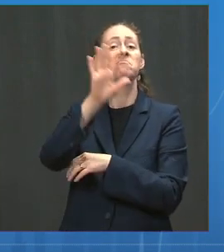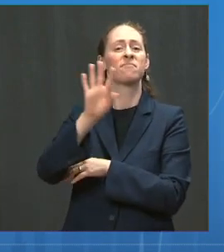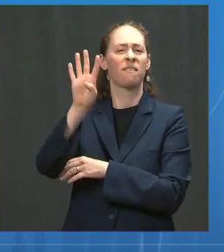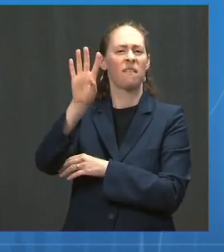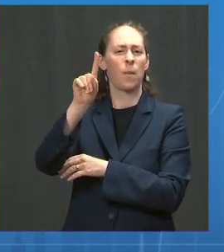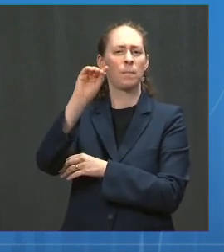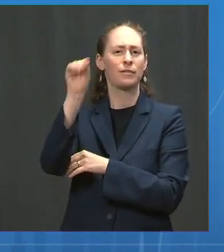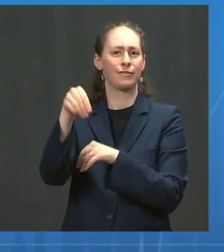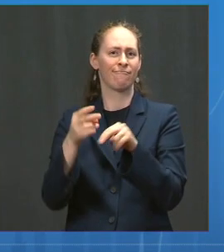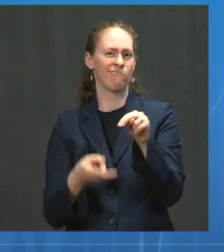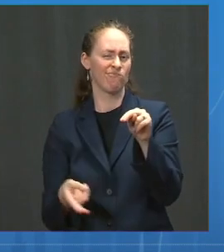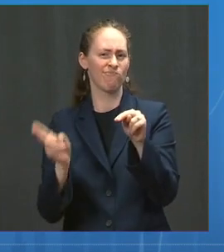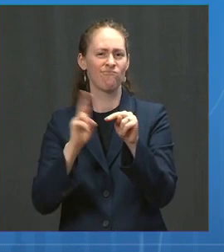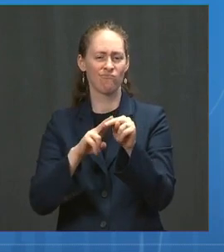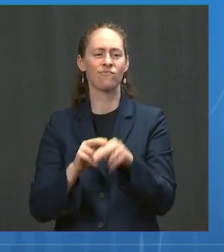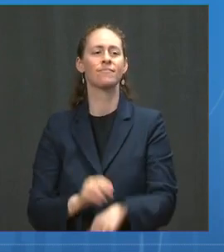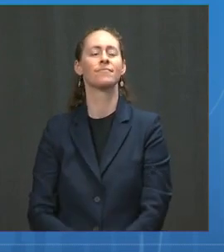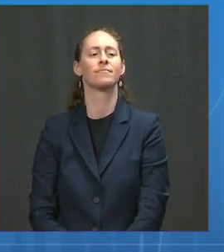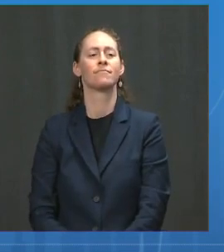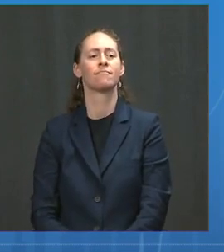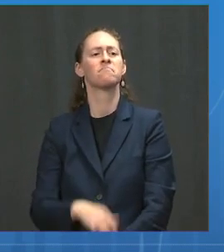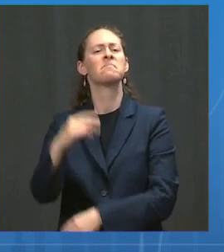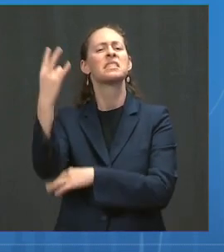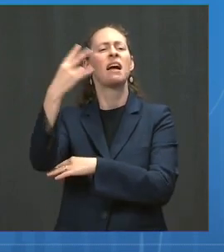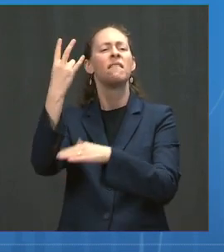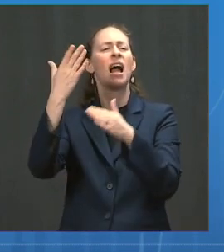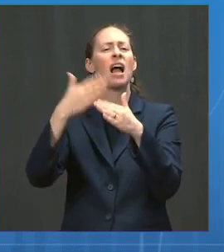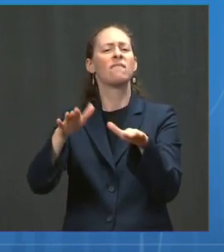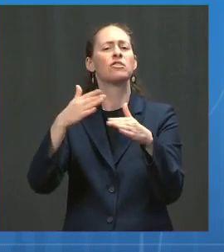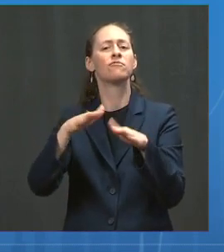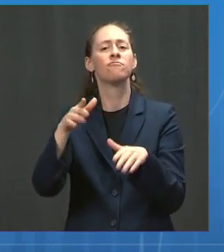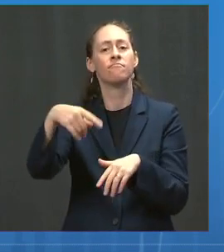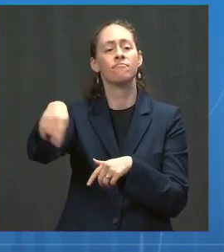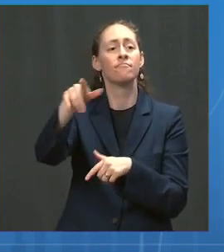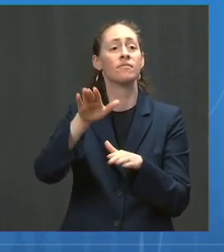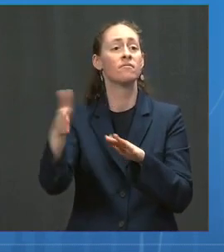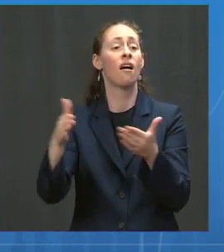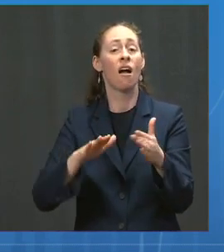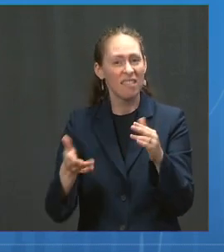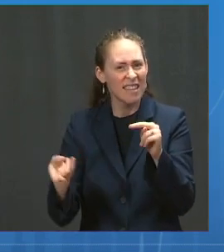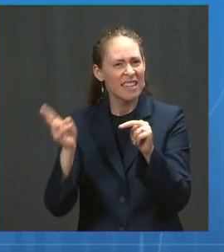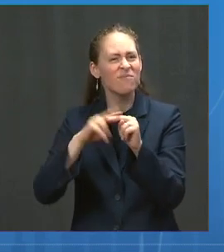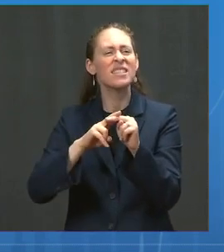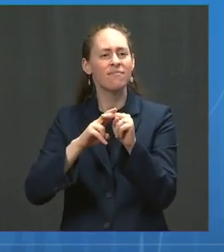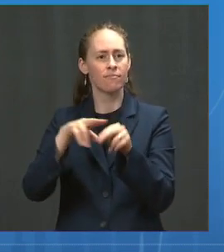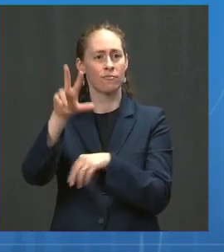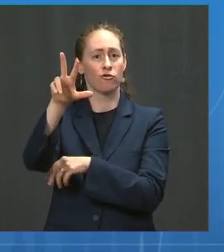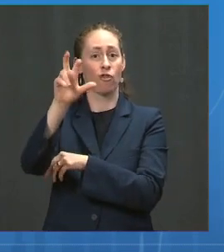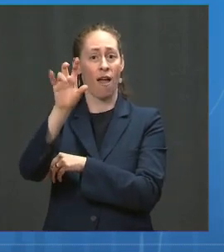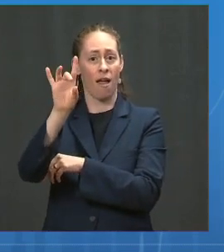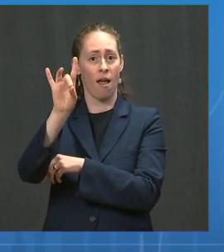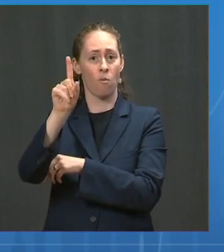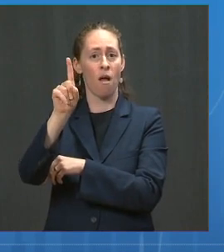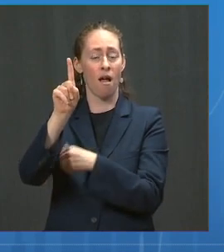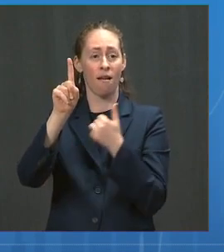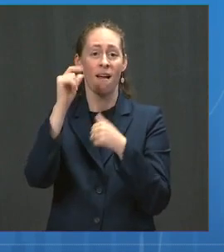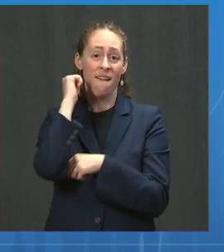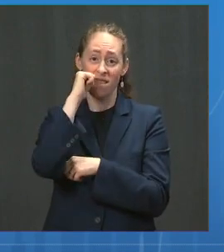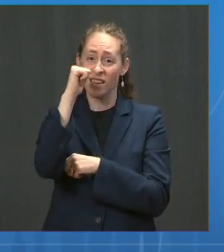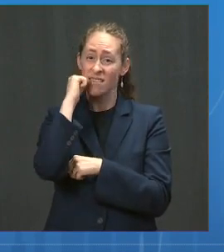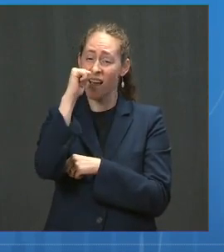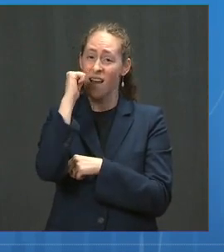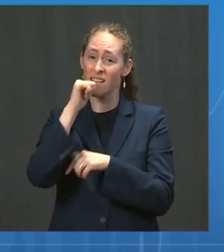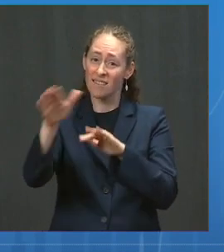period. And 7-day average daily deaths have also increased to 381 per day, an increase of more